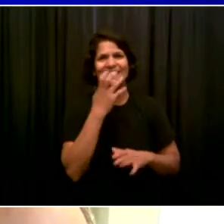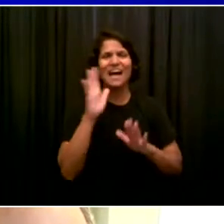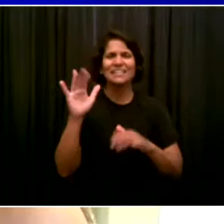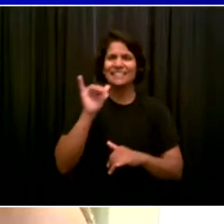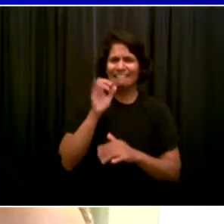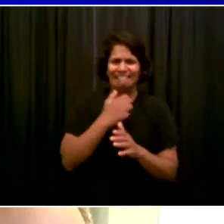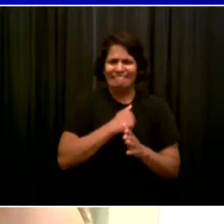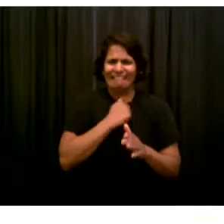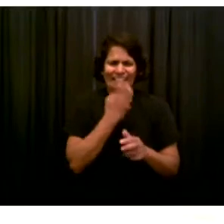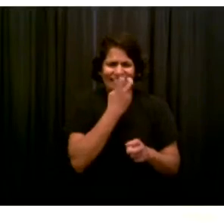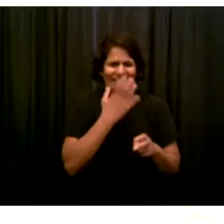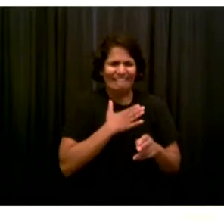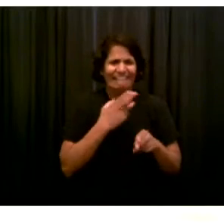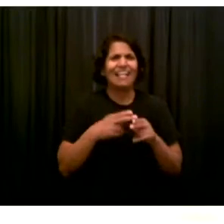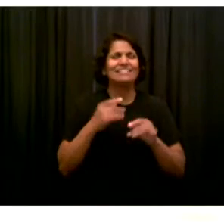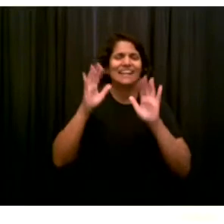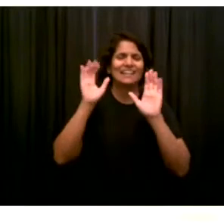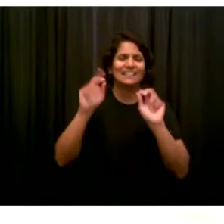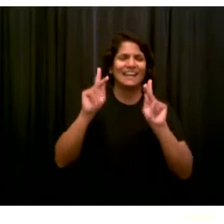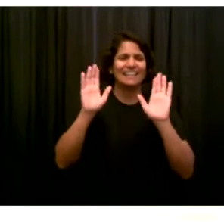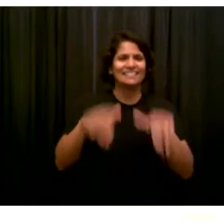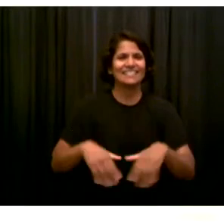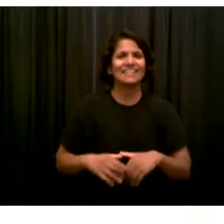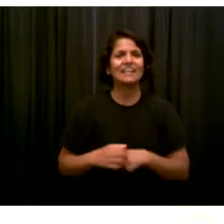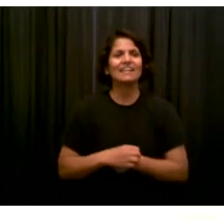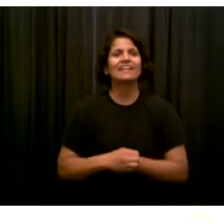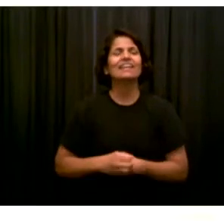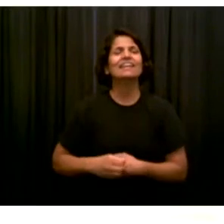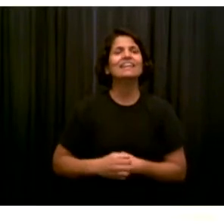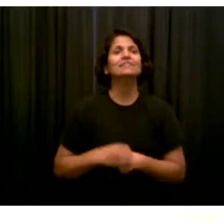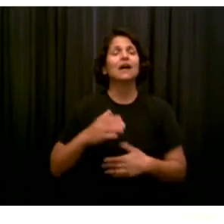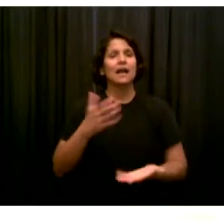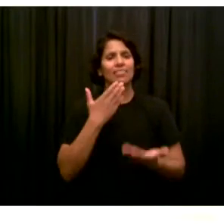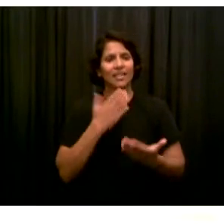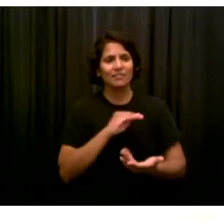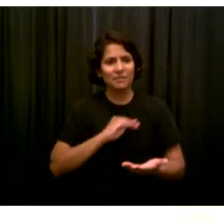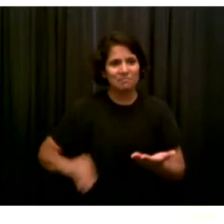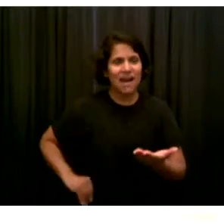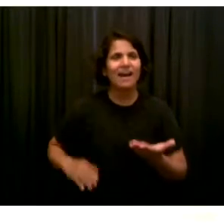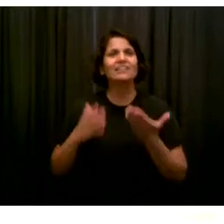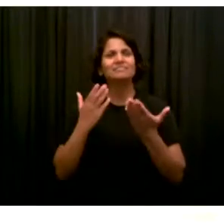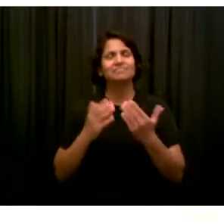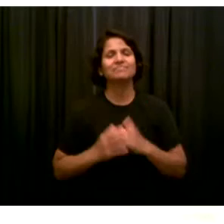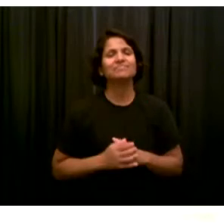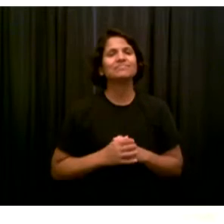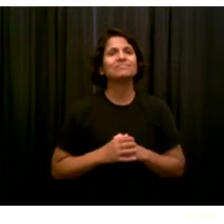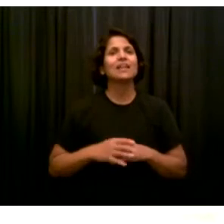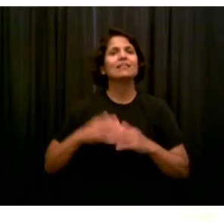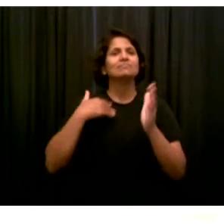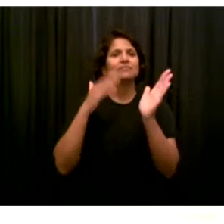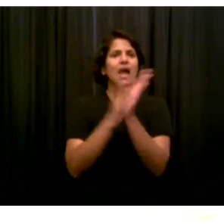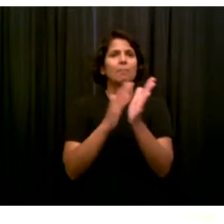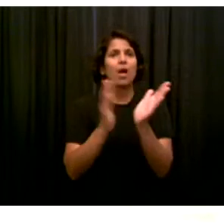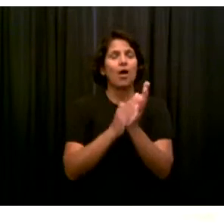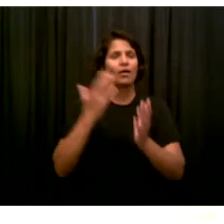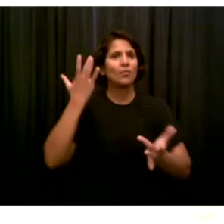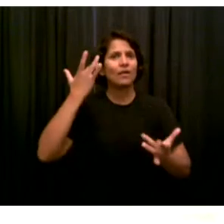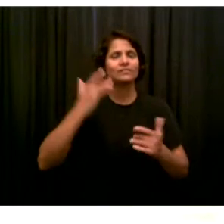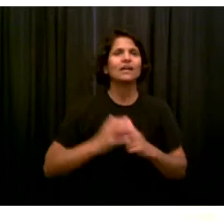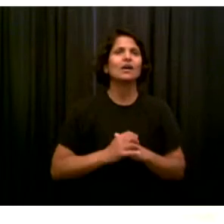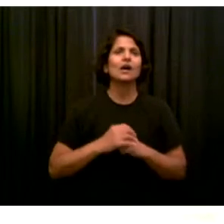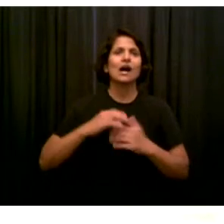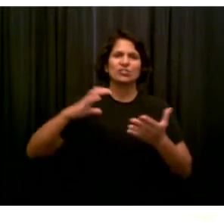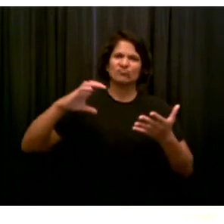Mayor de Blasio, you could have left this for the next administration, and you didn't. And you took